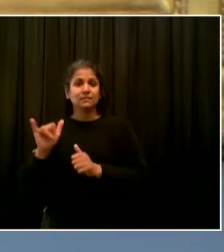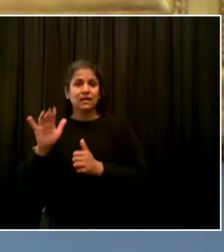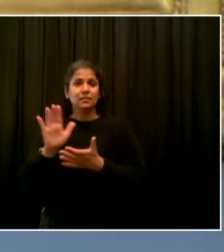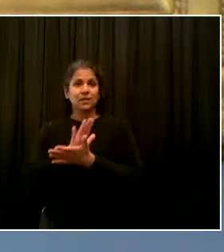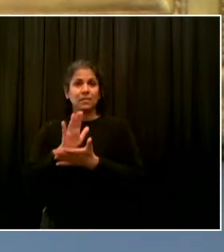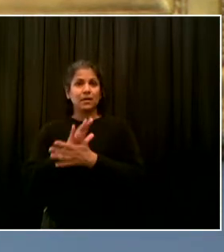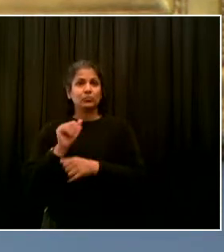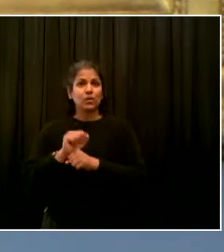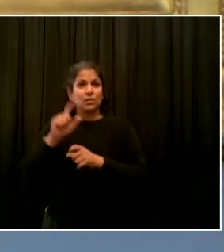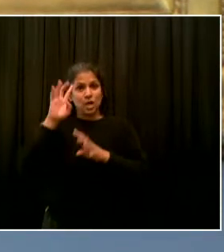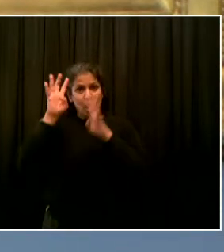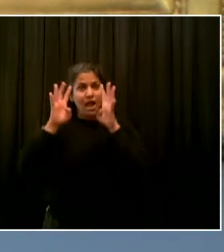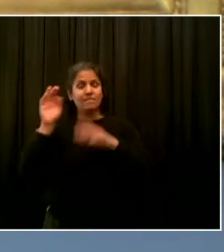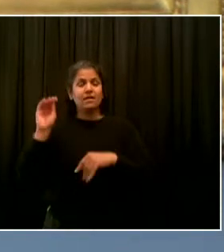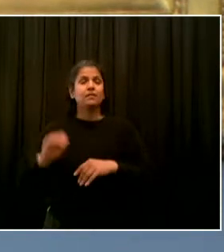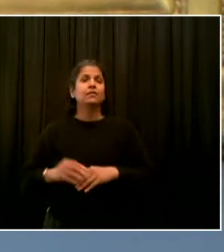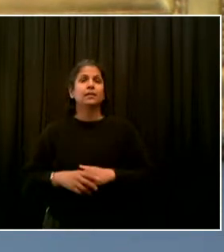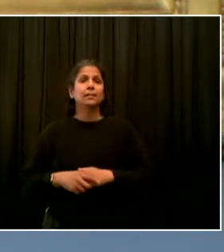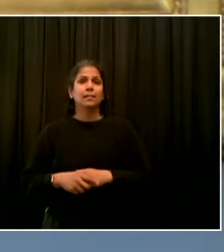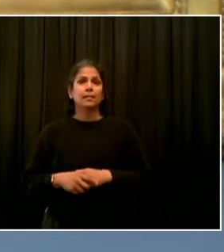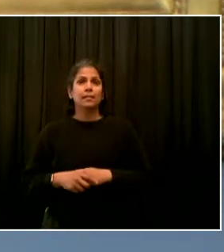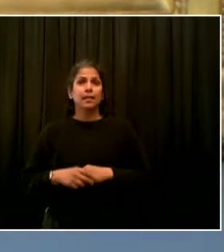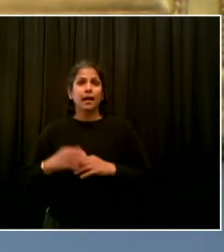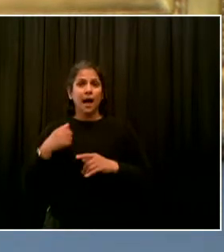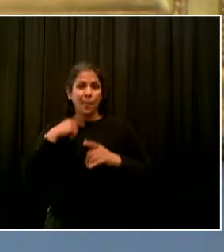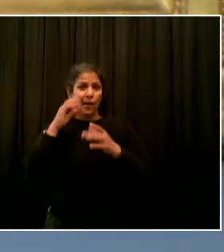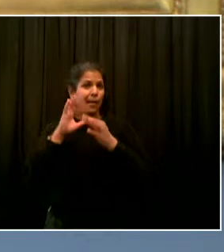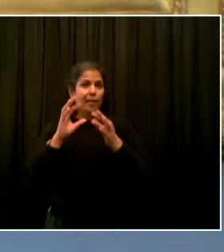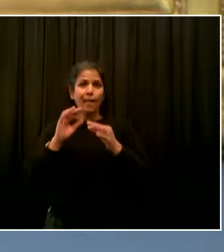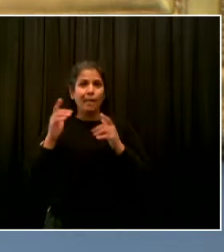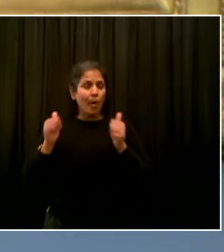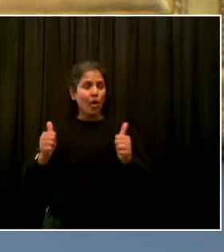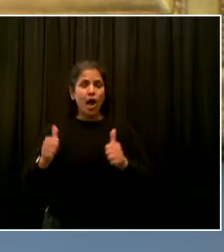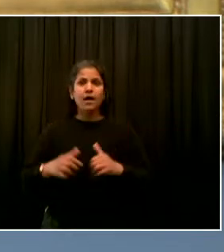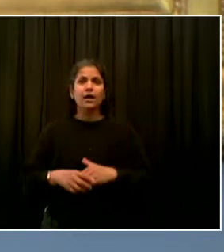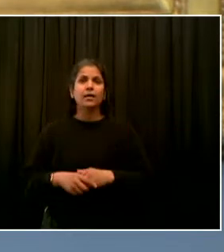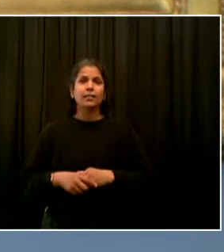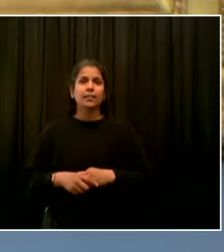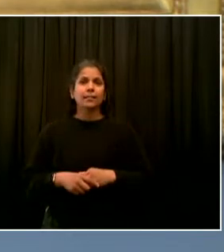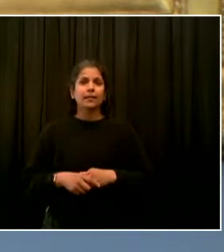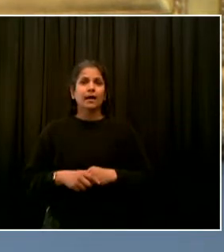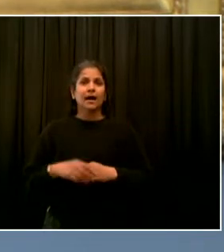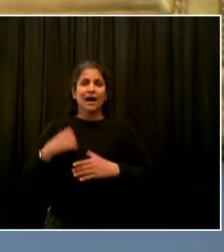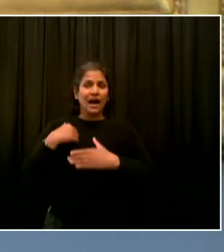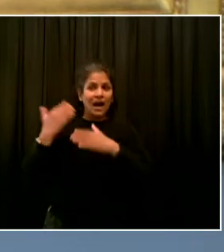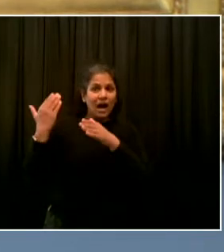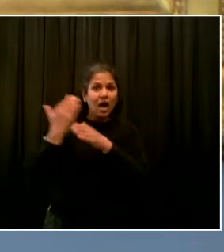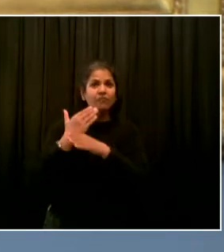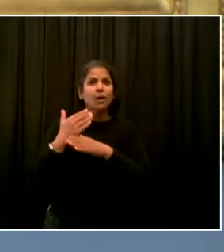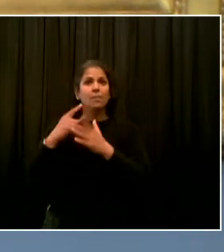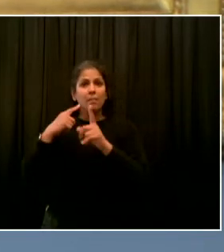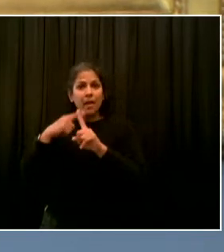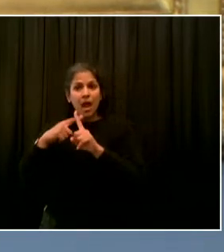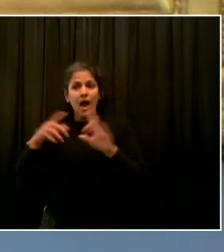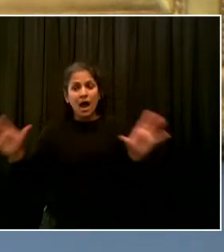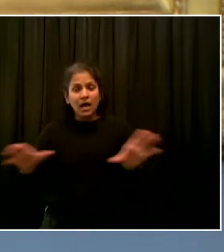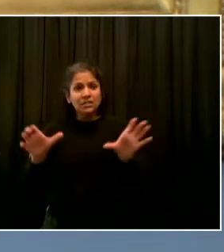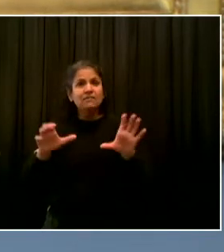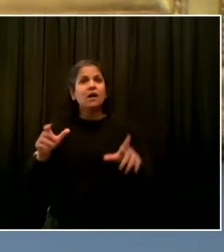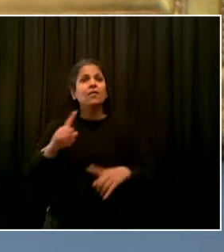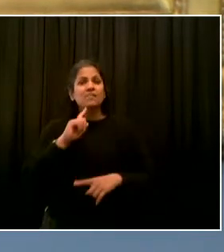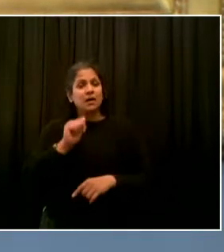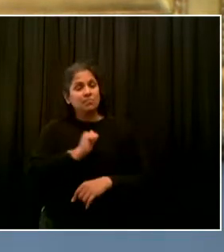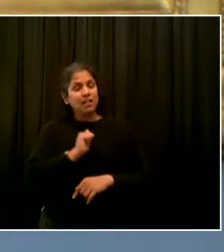stated this is a home run. We touched on proactive and intervention, and so I'm excited about it, and he's excited about it also.